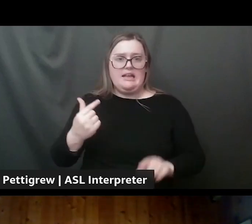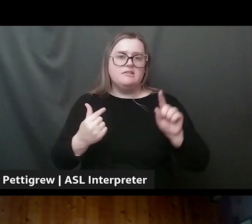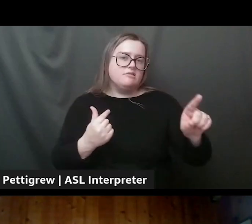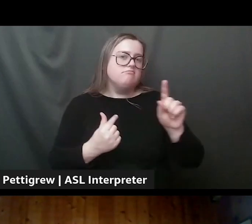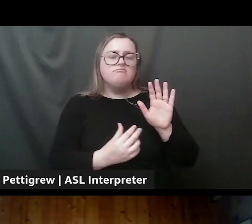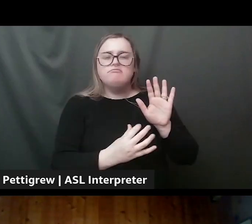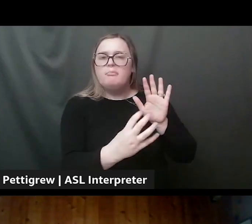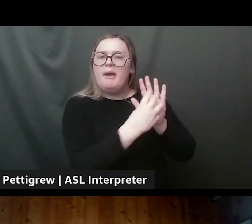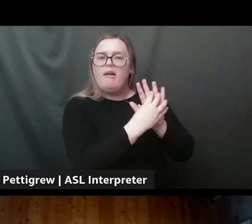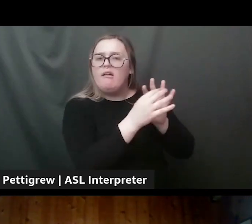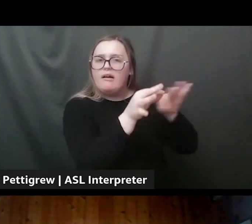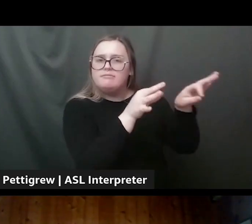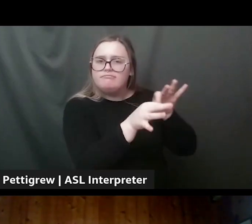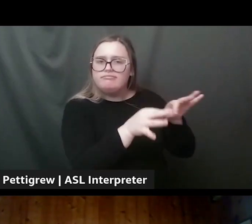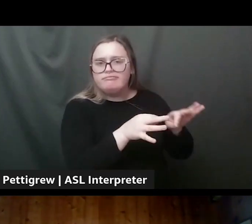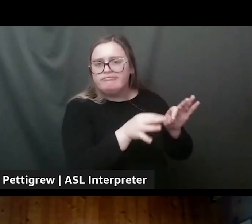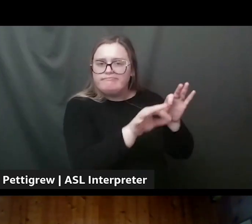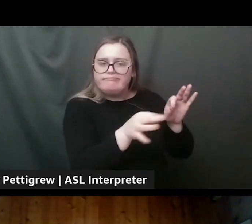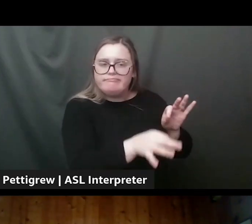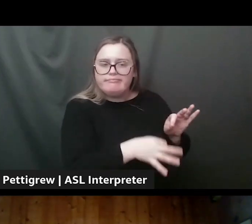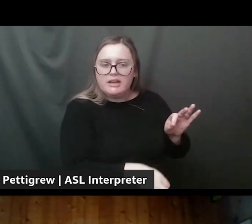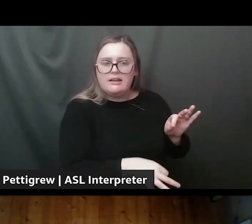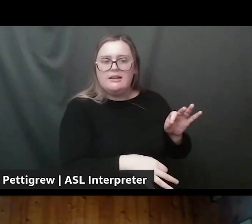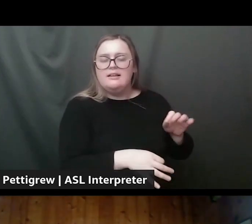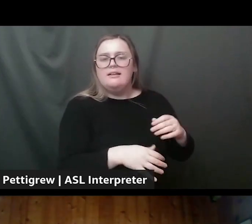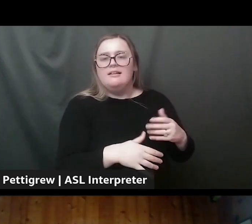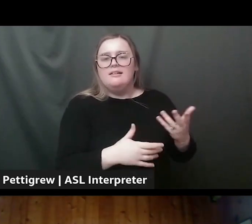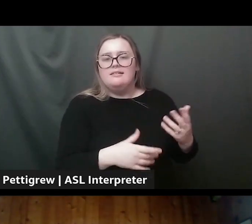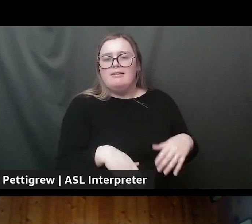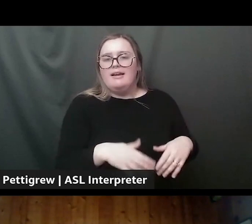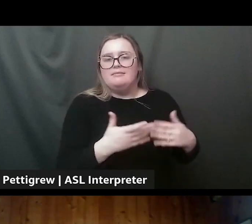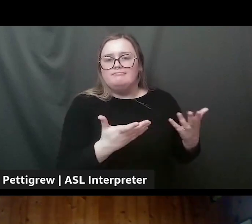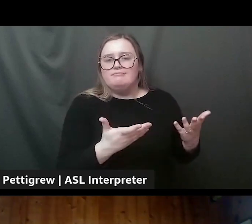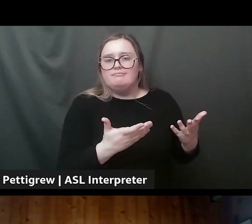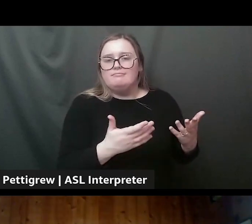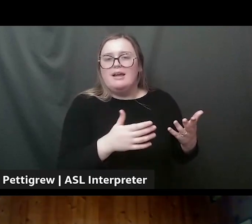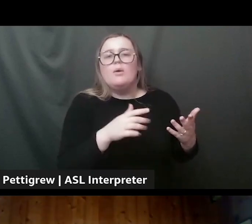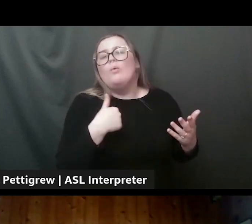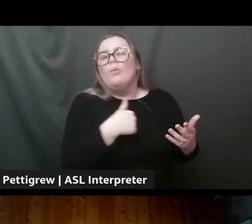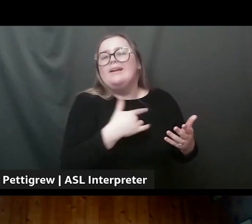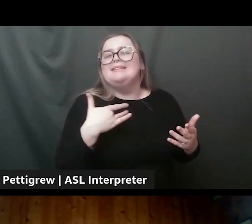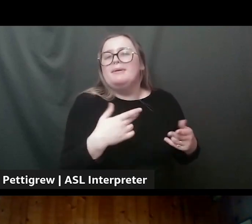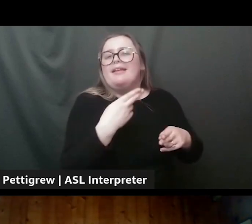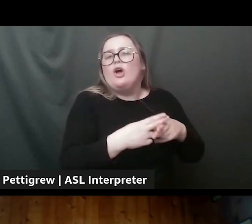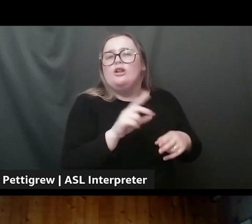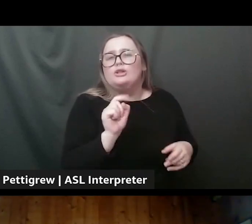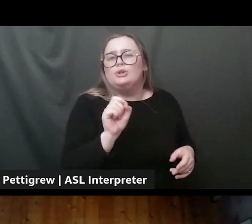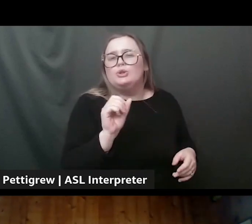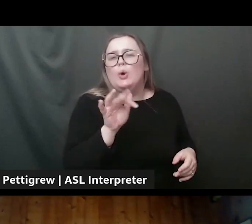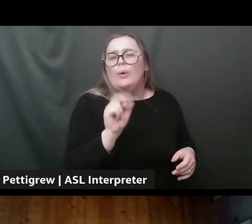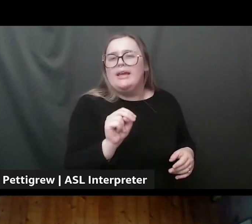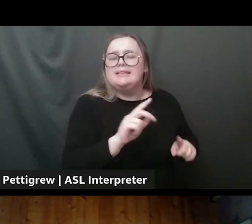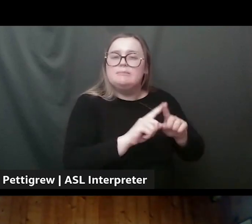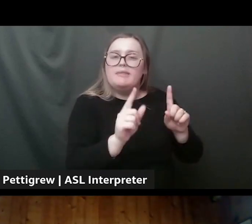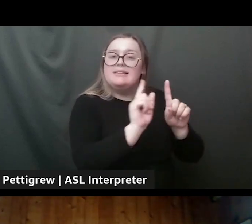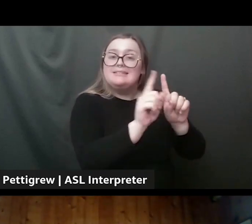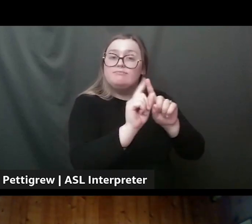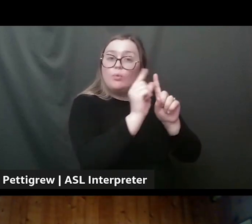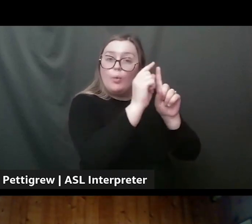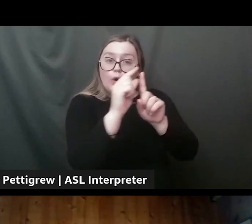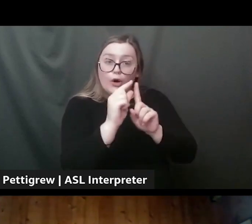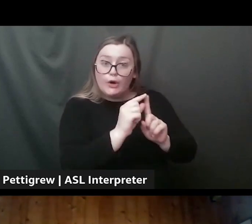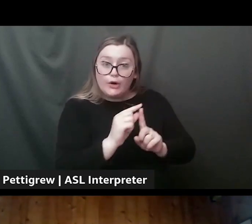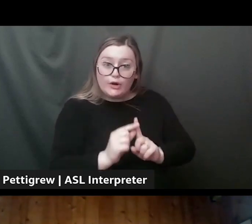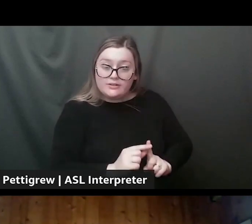some period of, text, we call them tokens, but the number of the words that go in. And the output